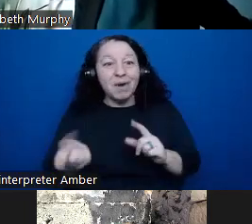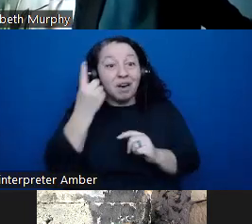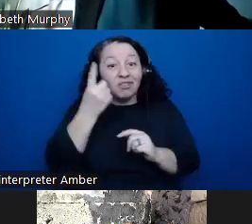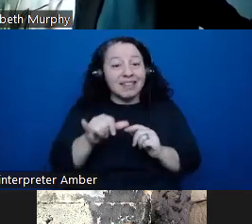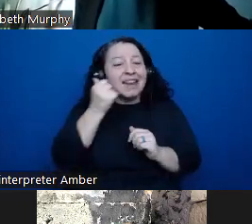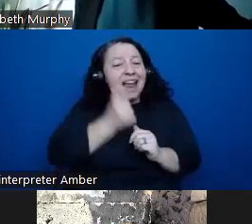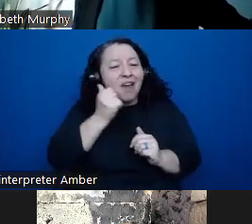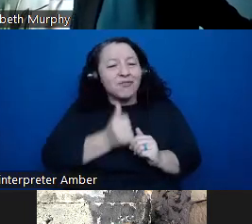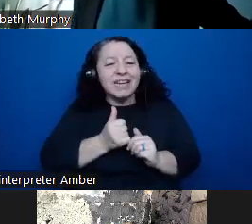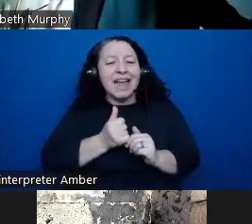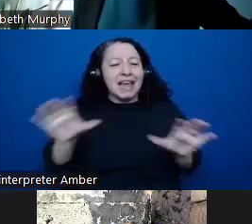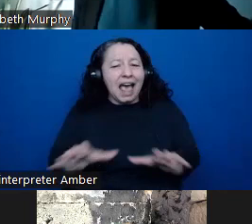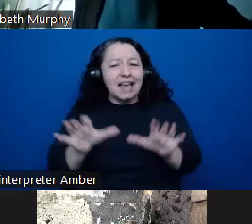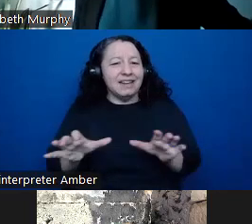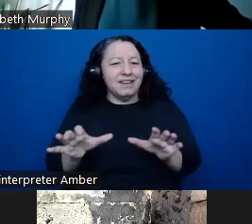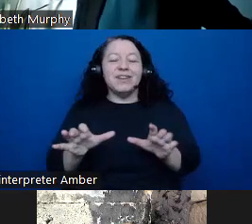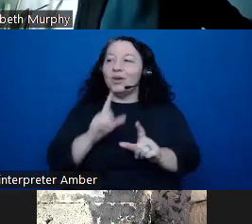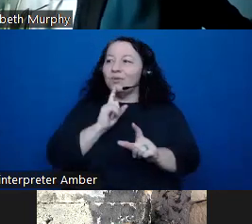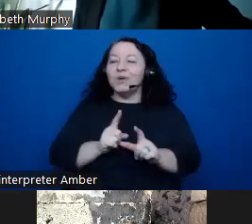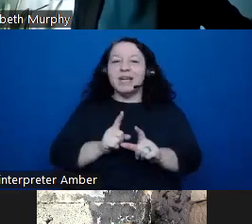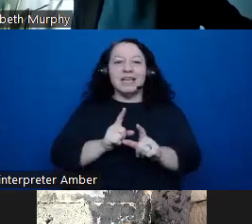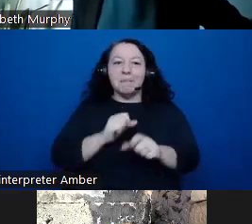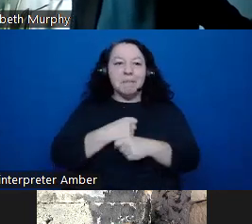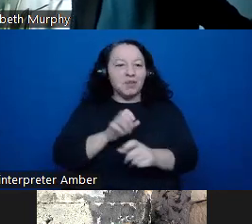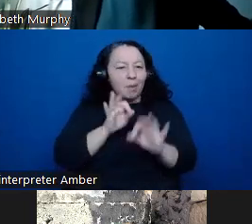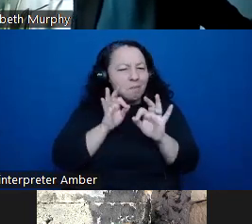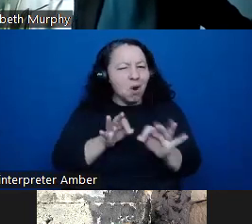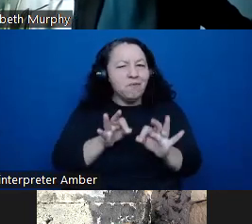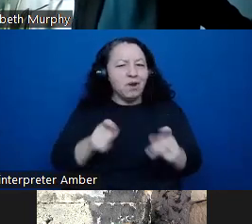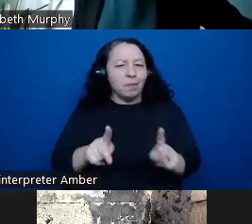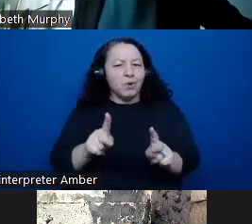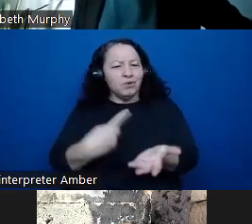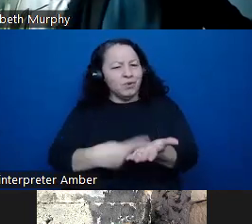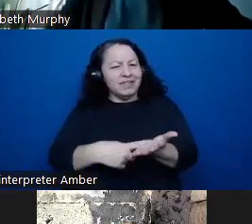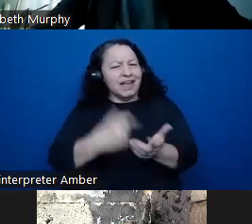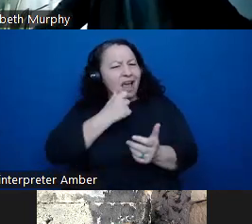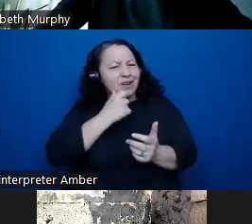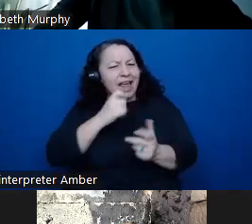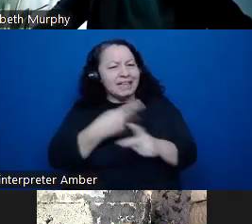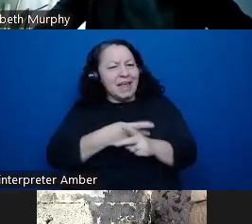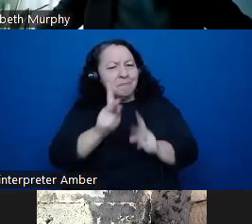an important entry point to talk about everyday people and their lives in the ancient world.